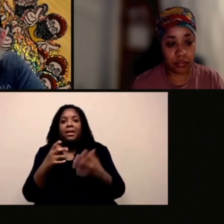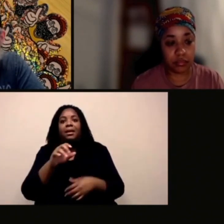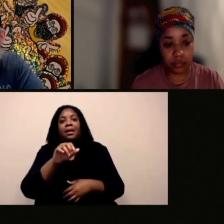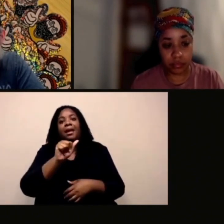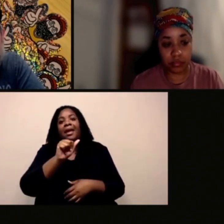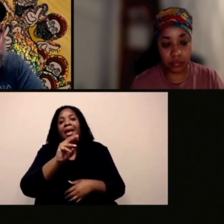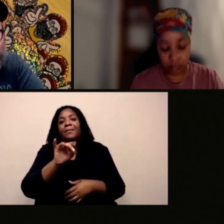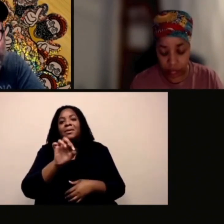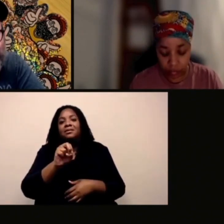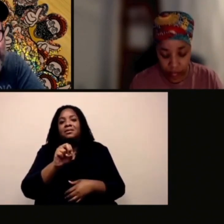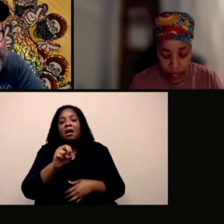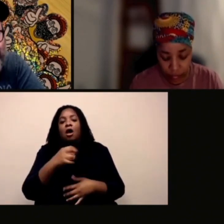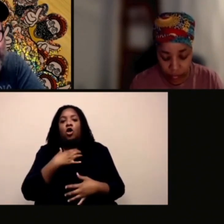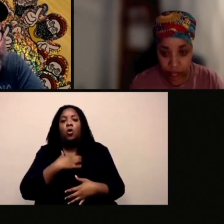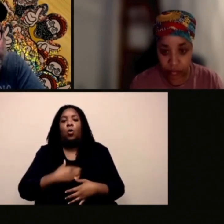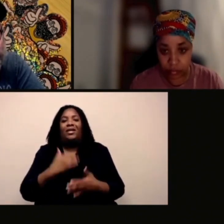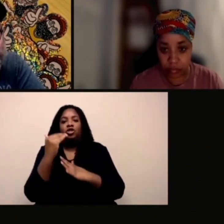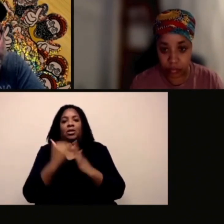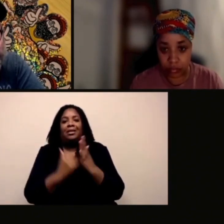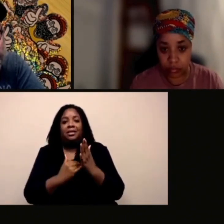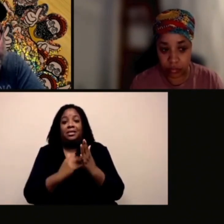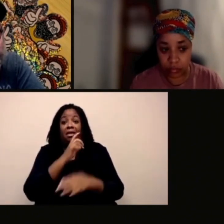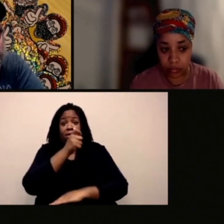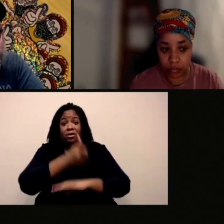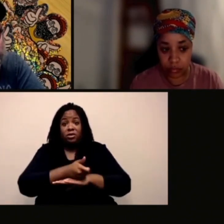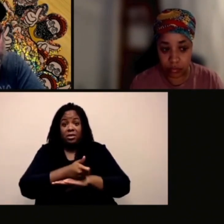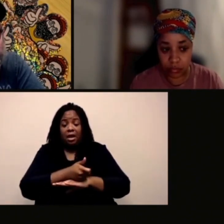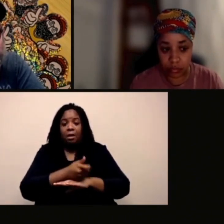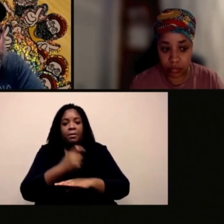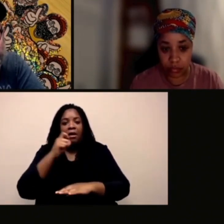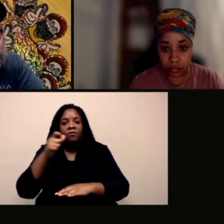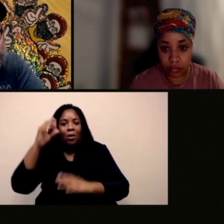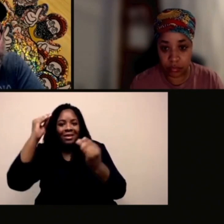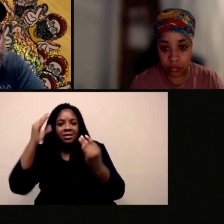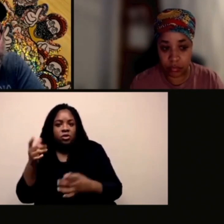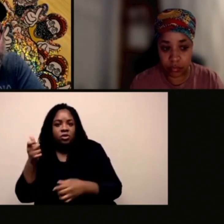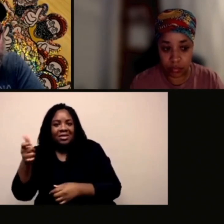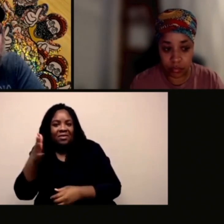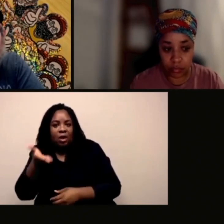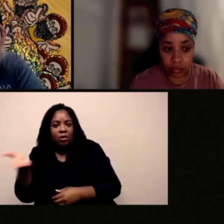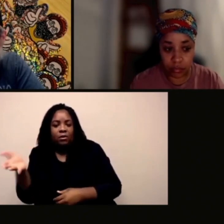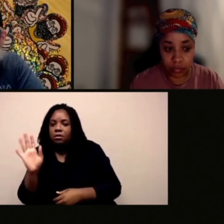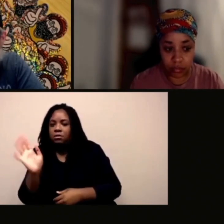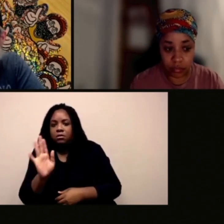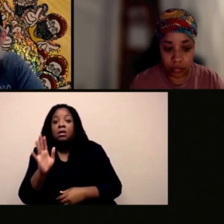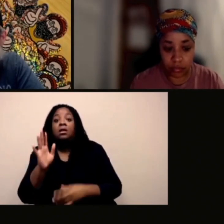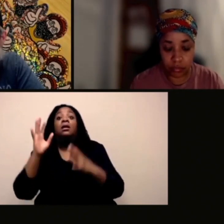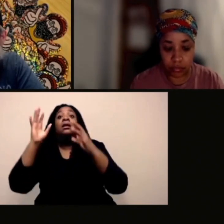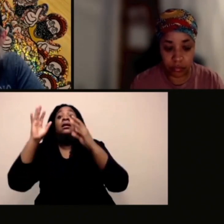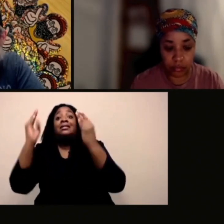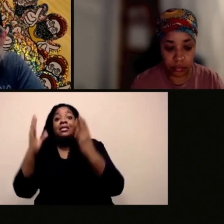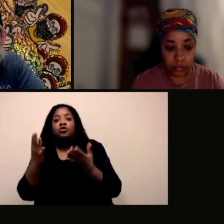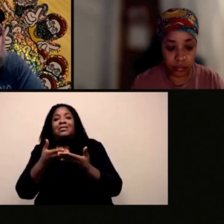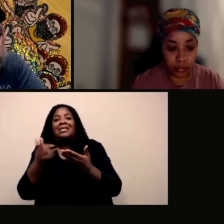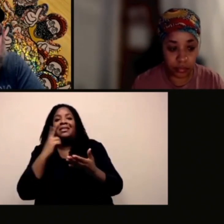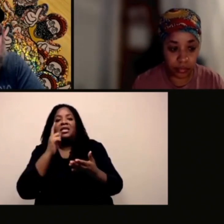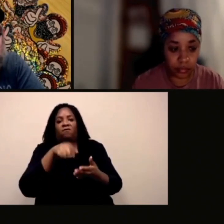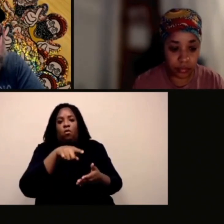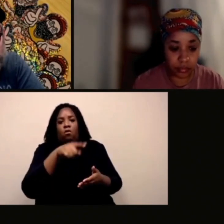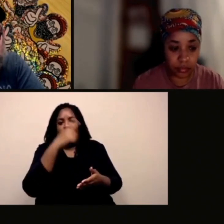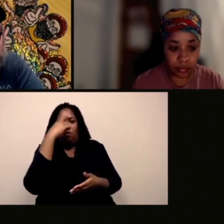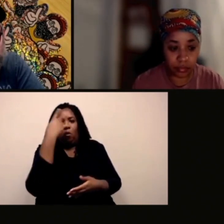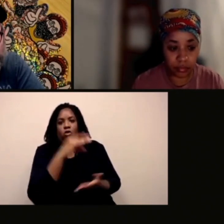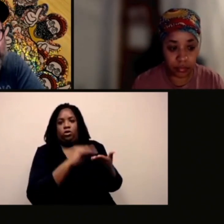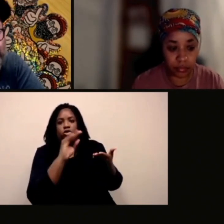right now are set up not for teacher needs, but for teacher needs for students. Who would want